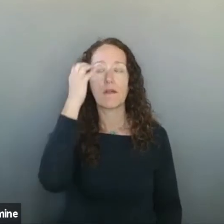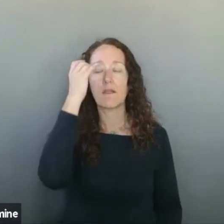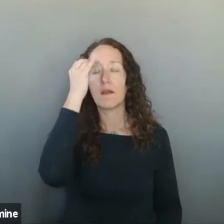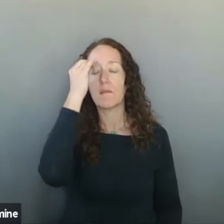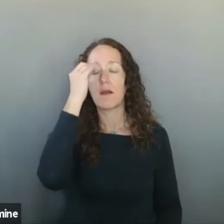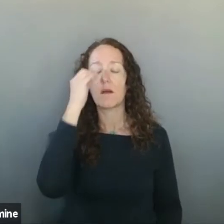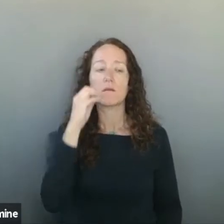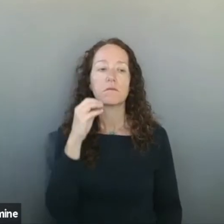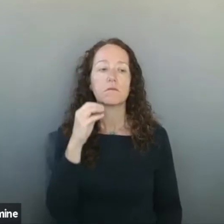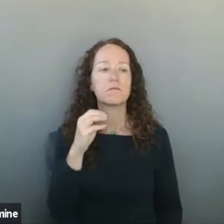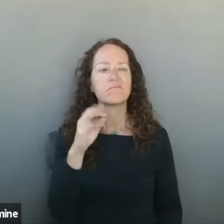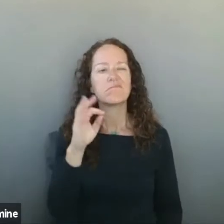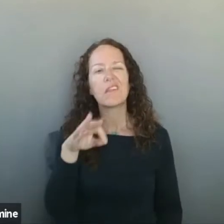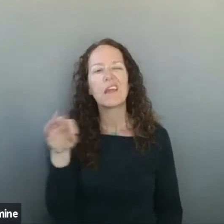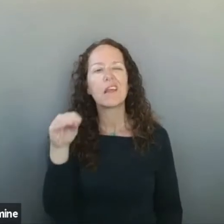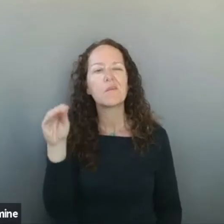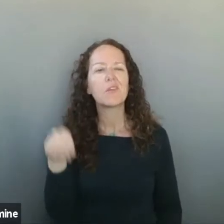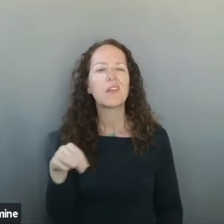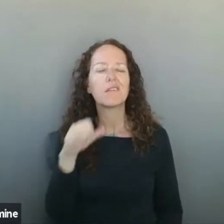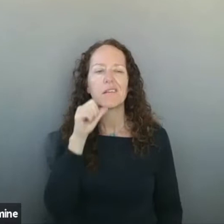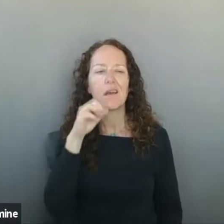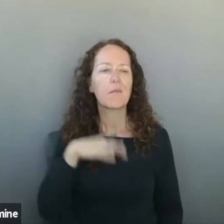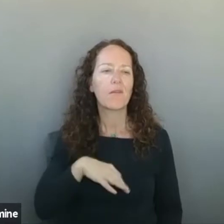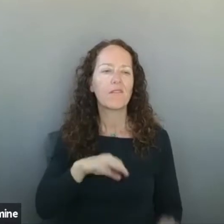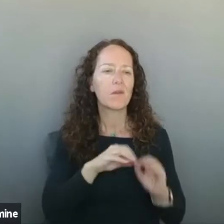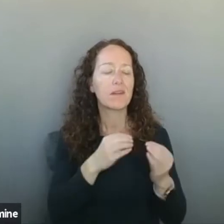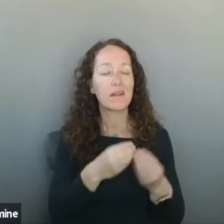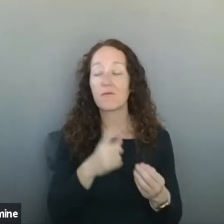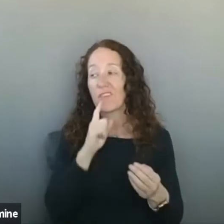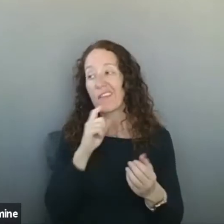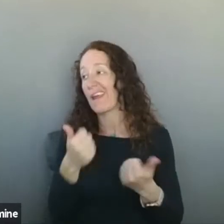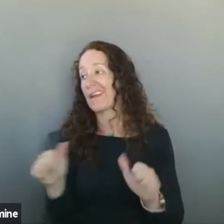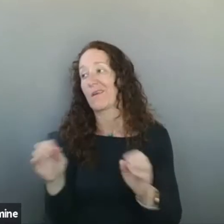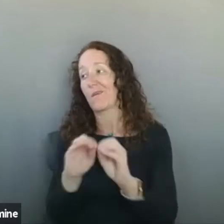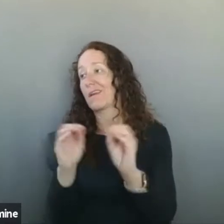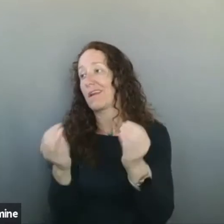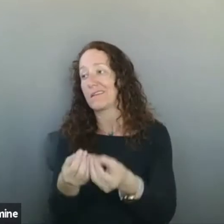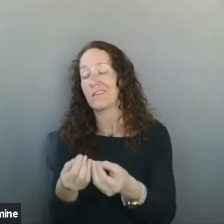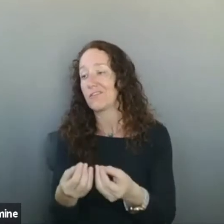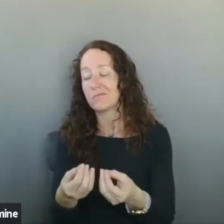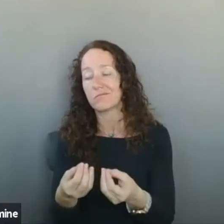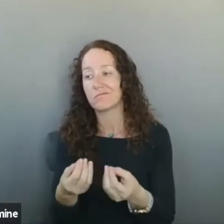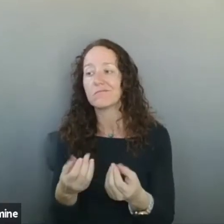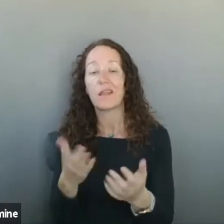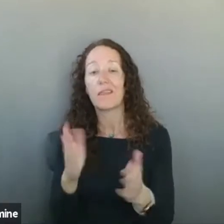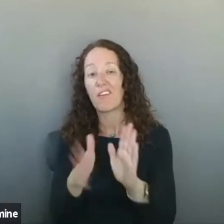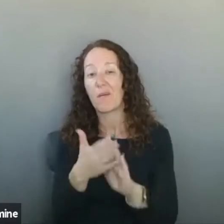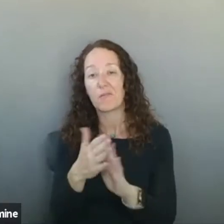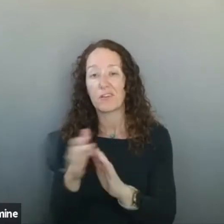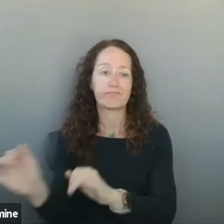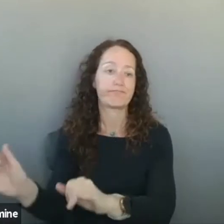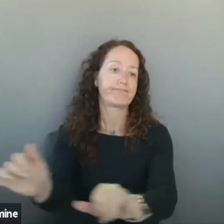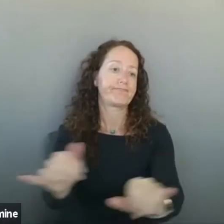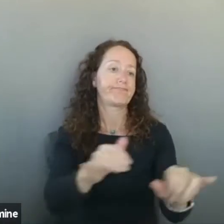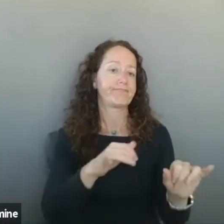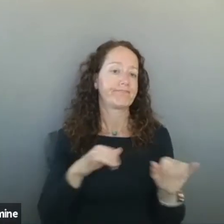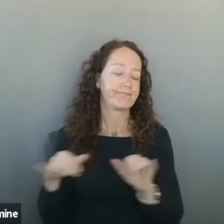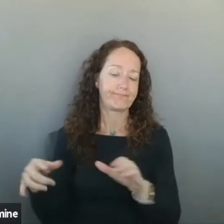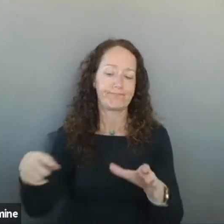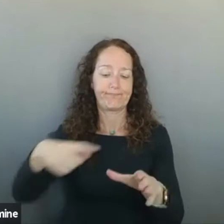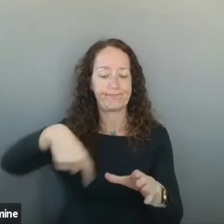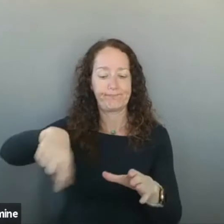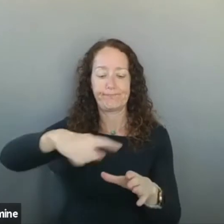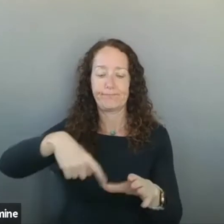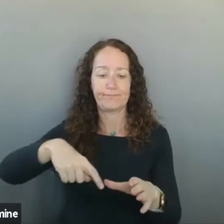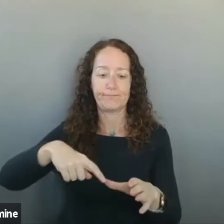99.9% of nonprofits or organizations for that matter operate the exact same way. It's sort of like the way organizations